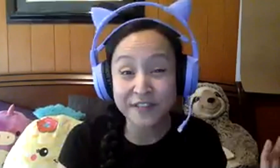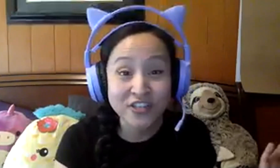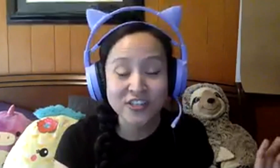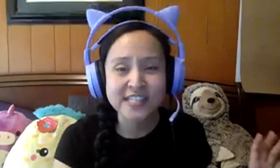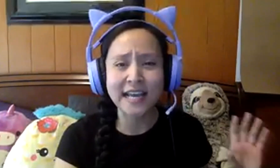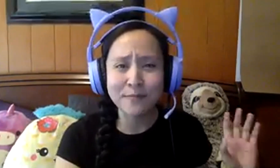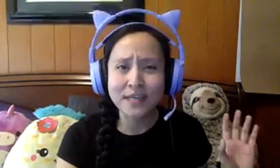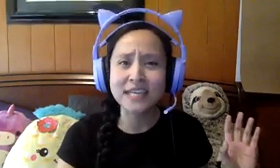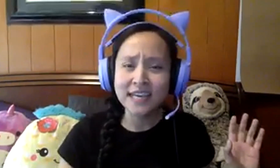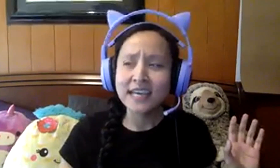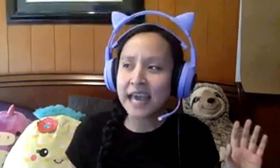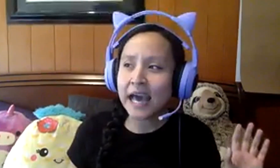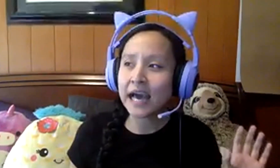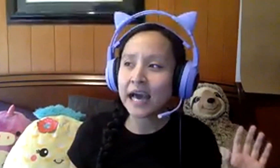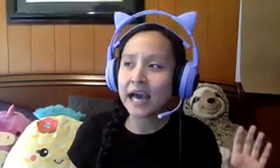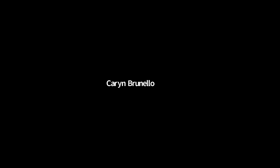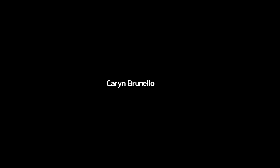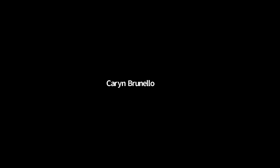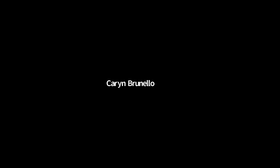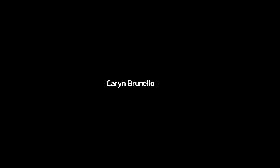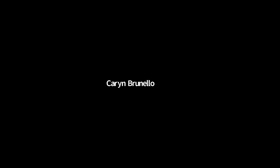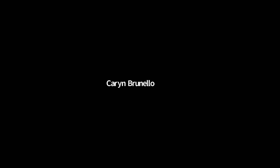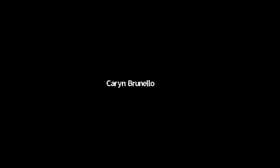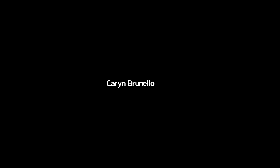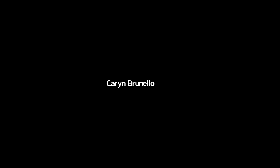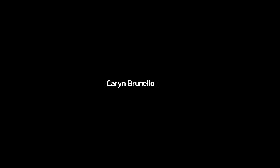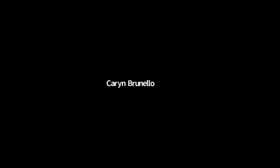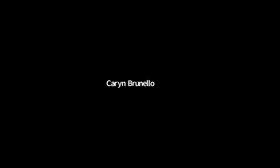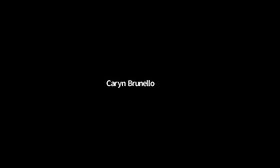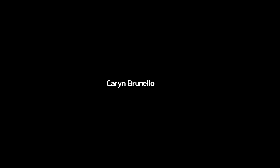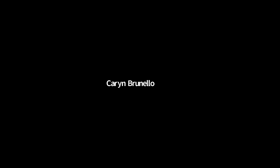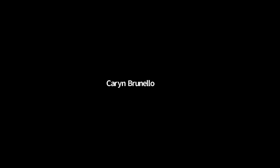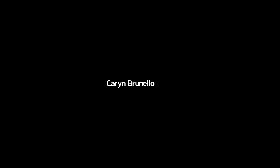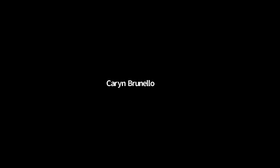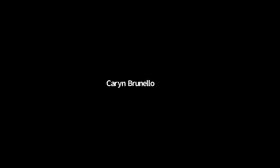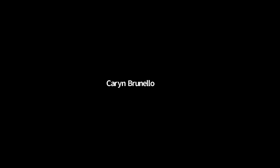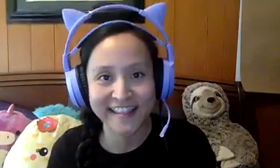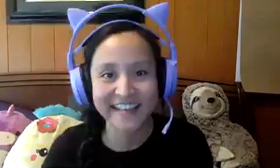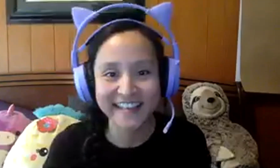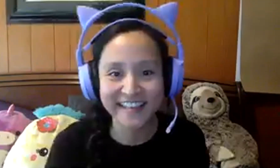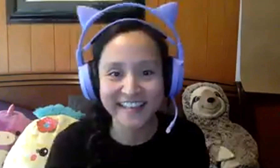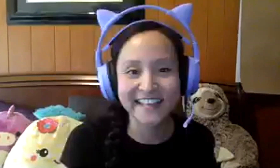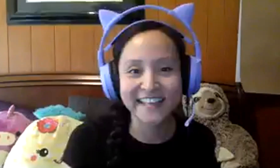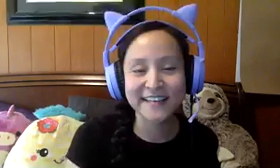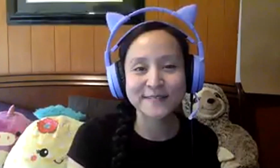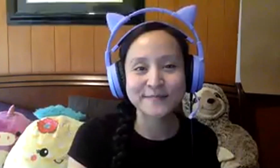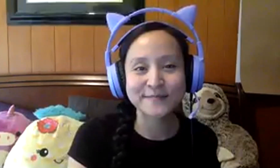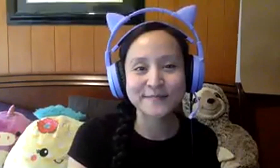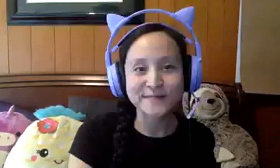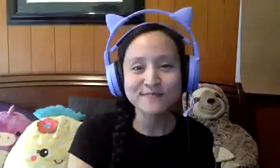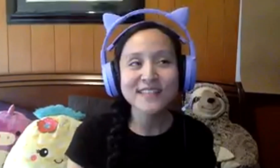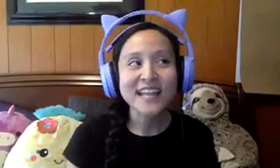lighting, filters, and I'm like, yeah, how can I get my bed sheet to look more like a tablecloth?